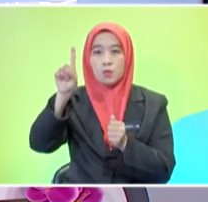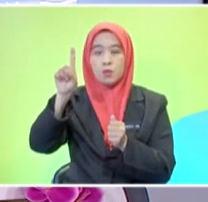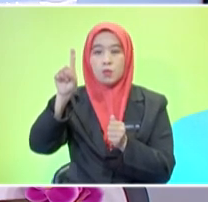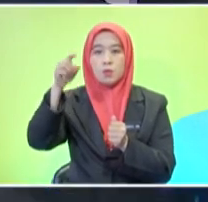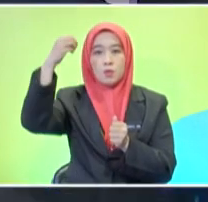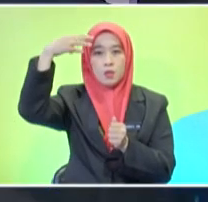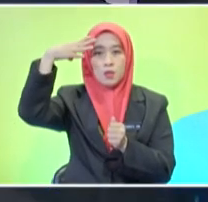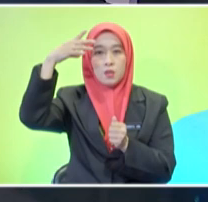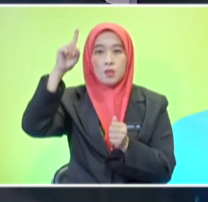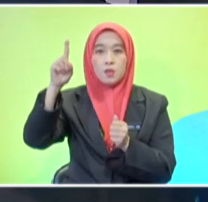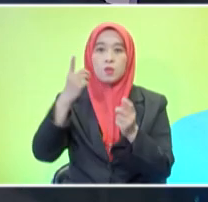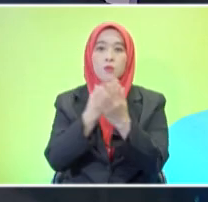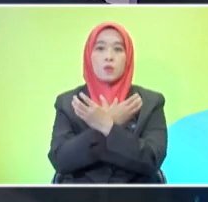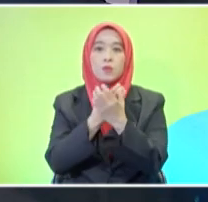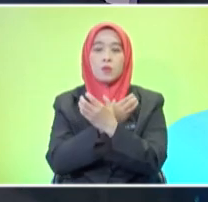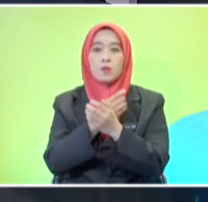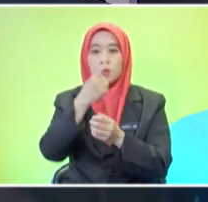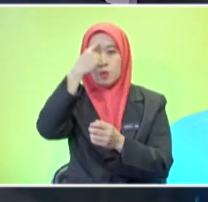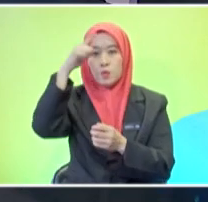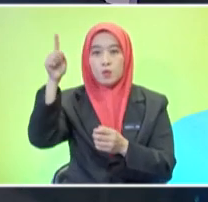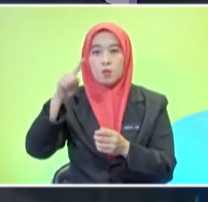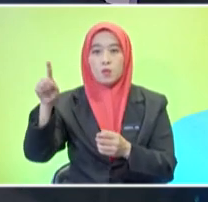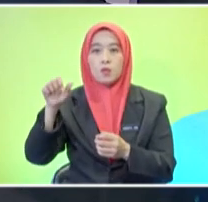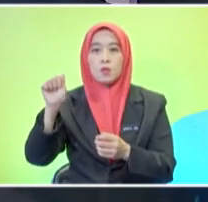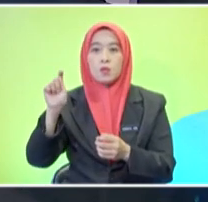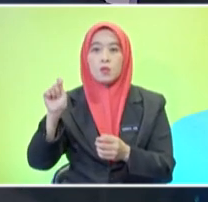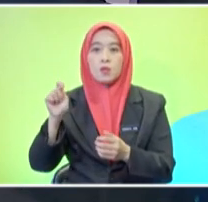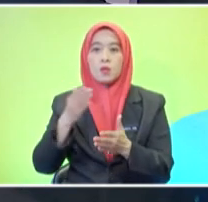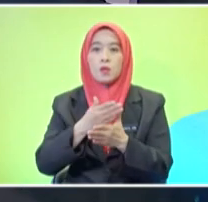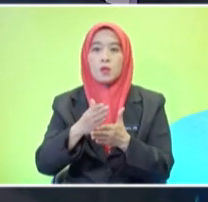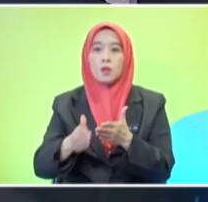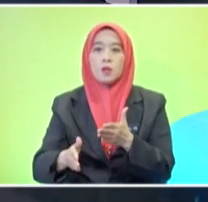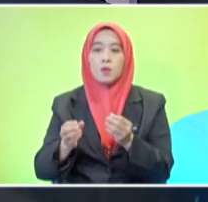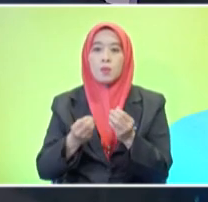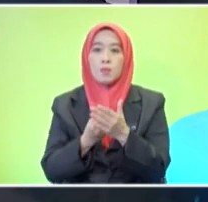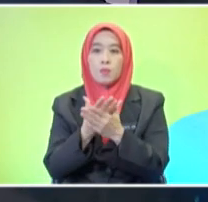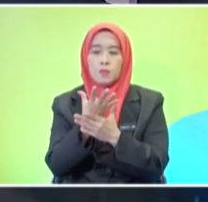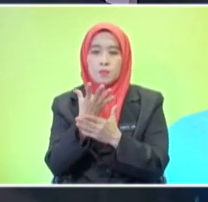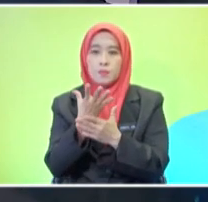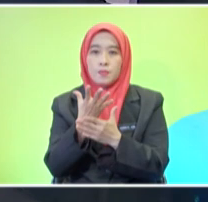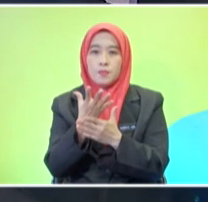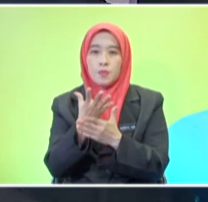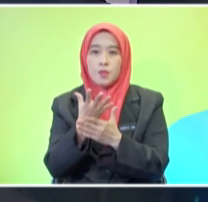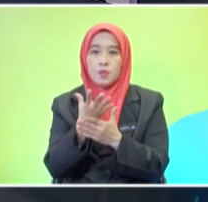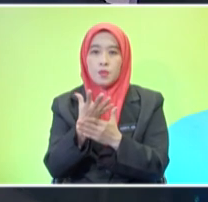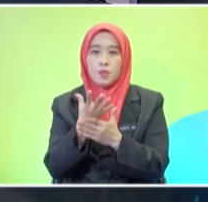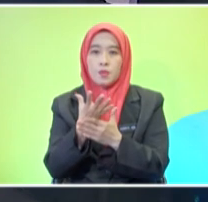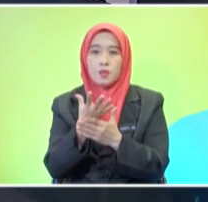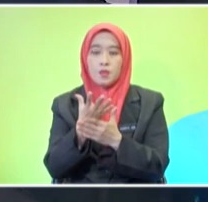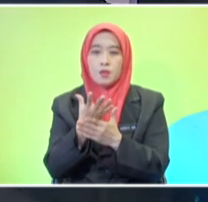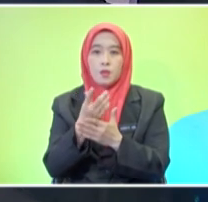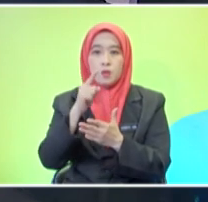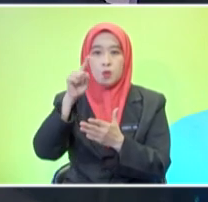also competition for nutrients among plants. Okay. So for the first, the third